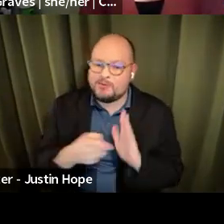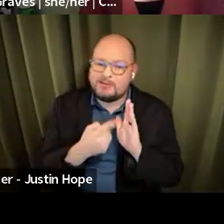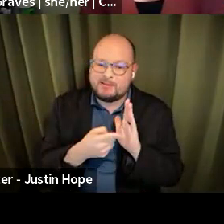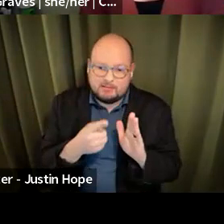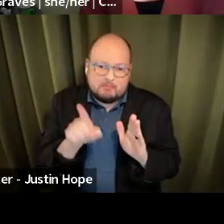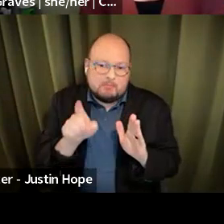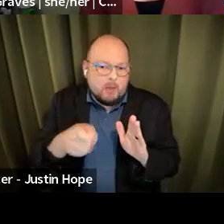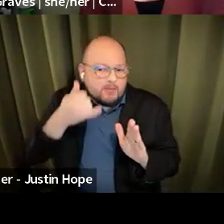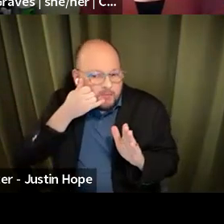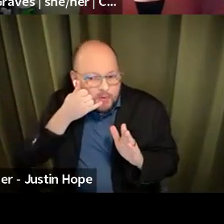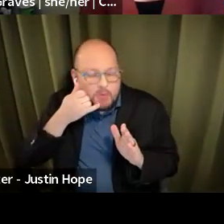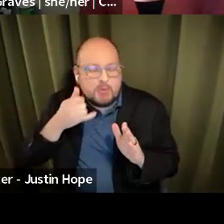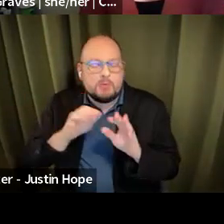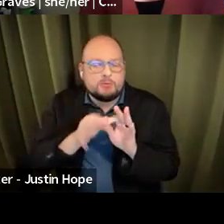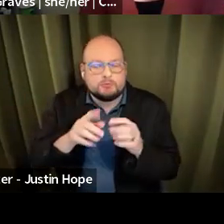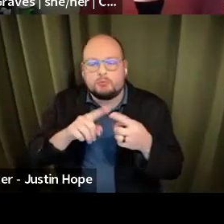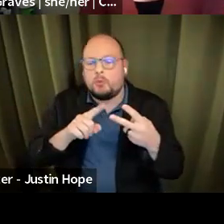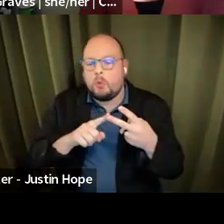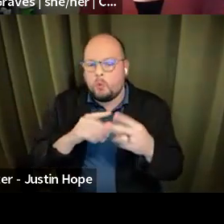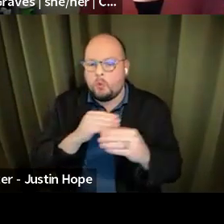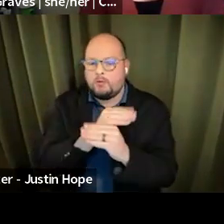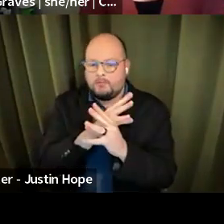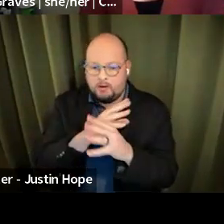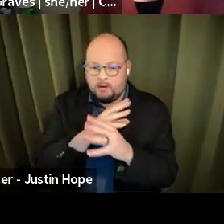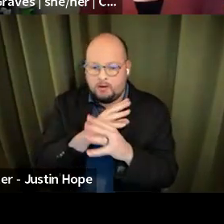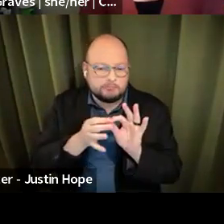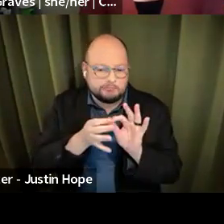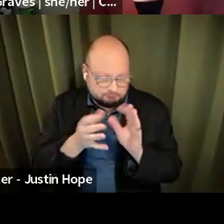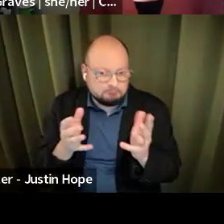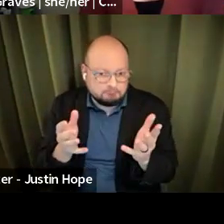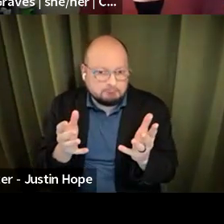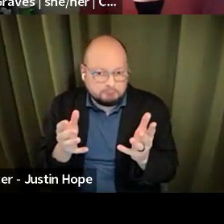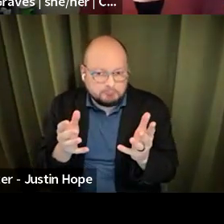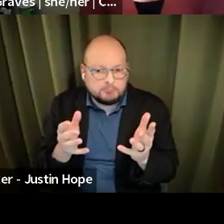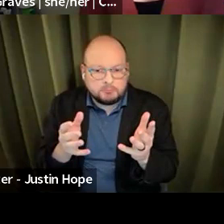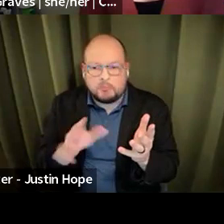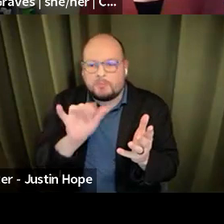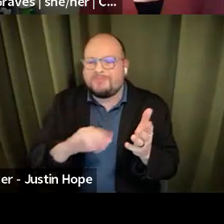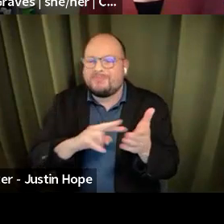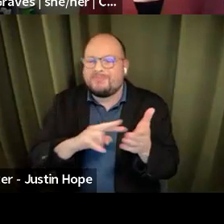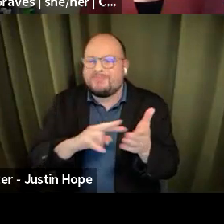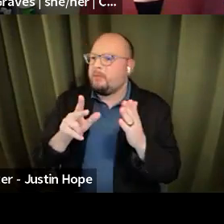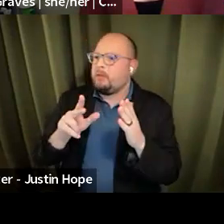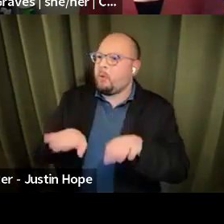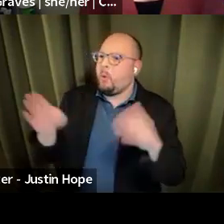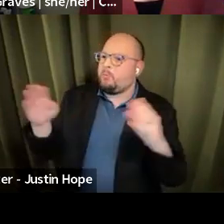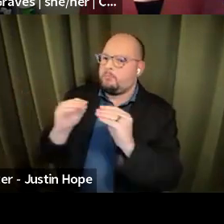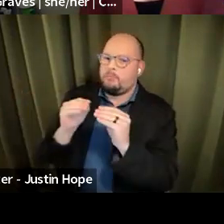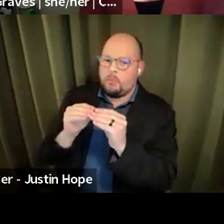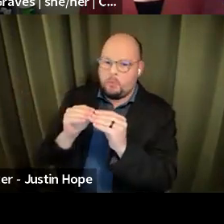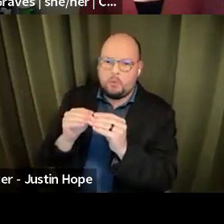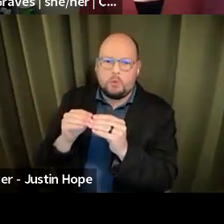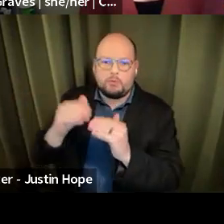which provides us a greater diversity of access to interpreters. That means in our